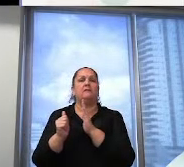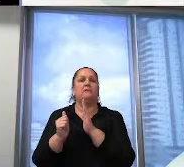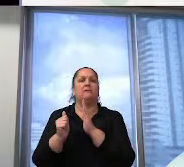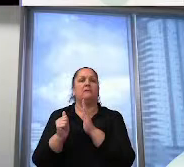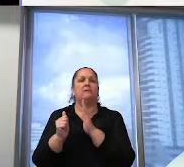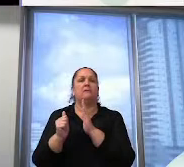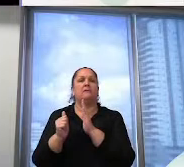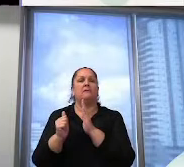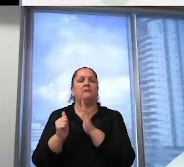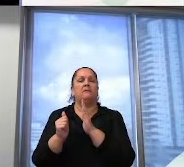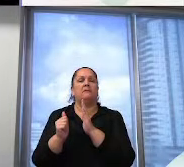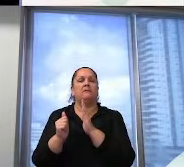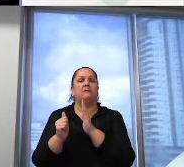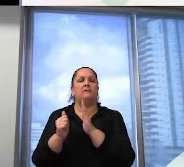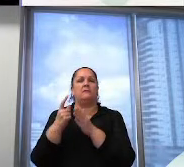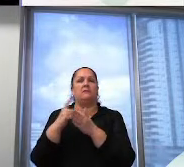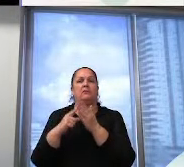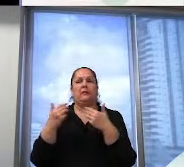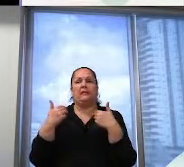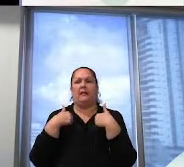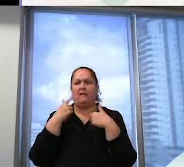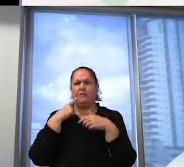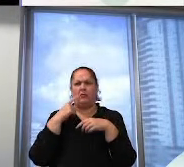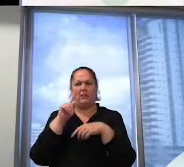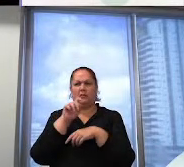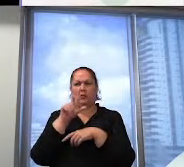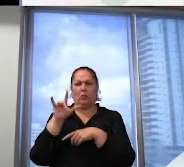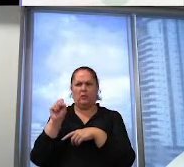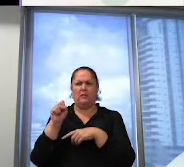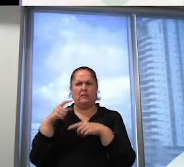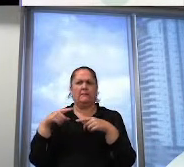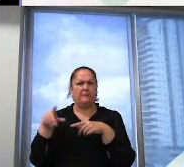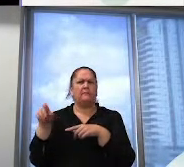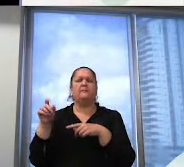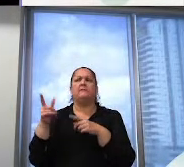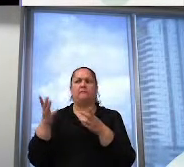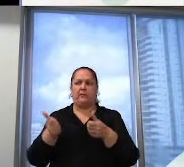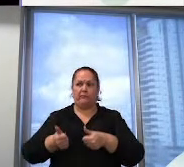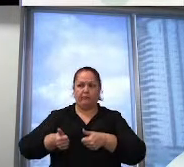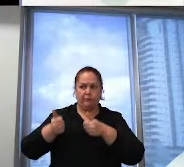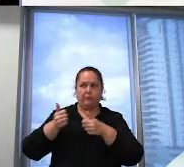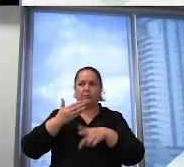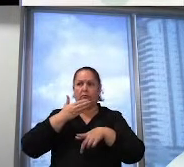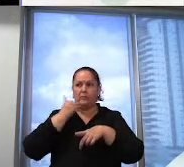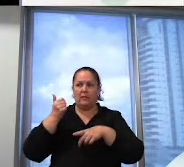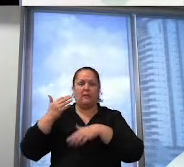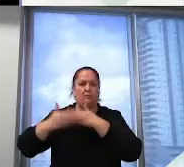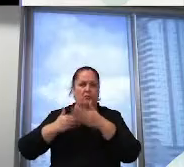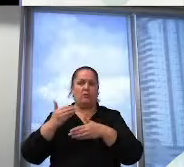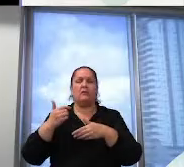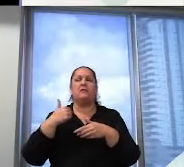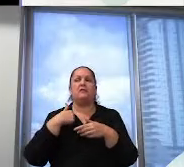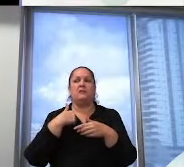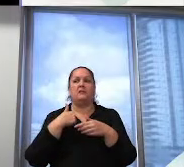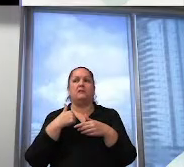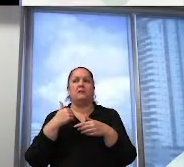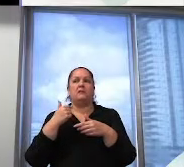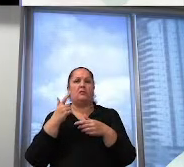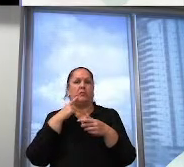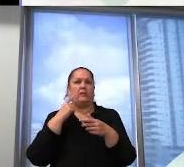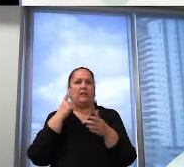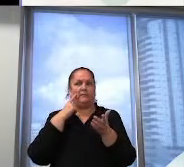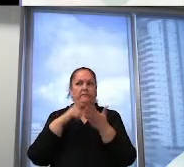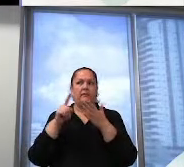have them uplift what they have for tooling and their own internal work processes and procedures. And we've been able to raise